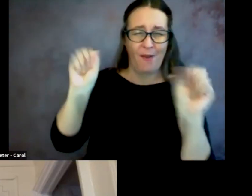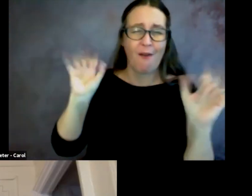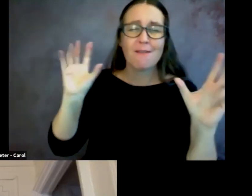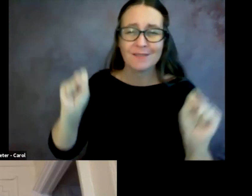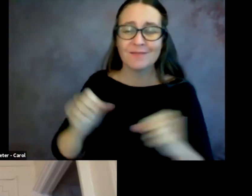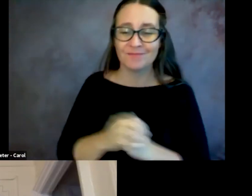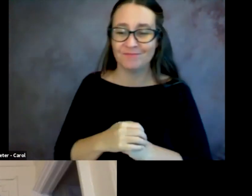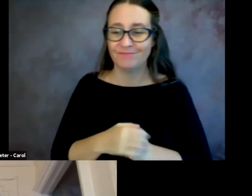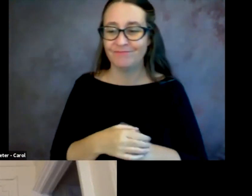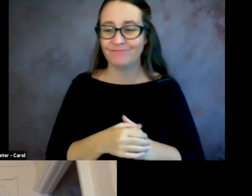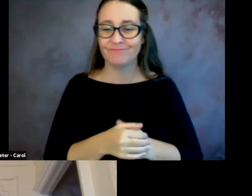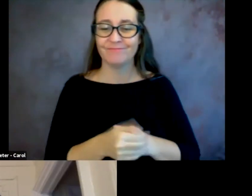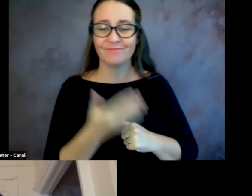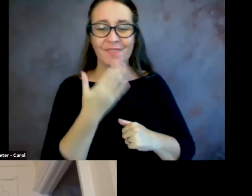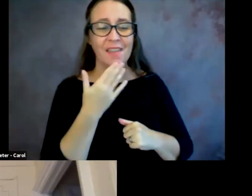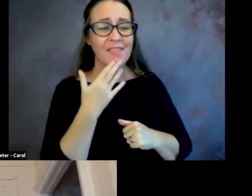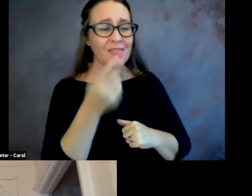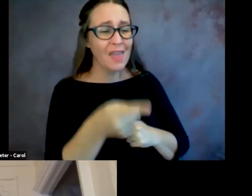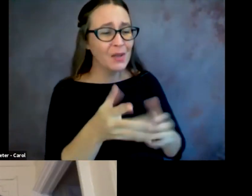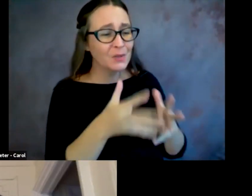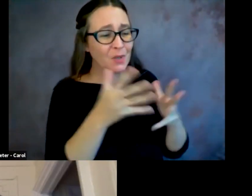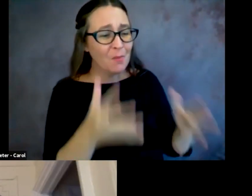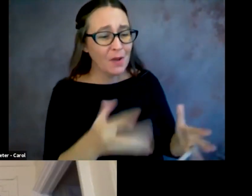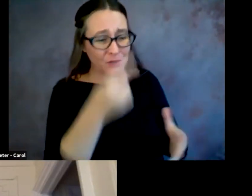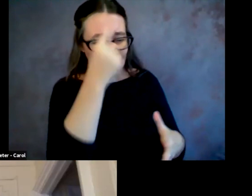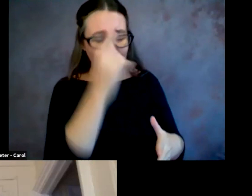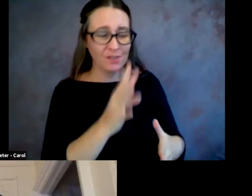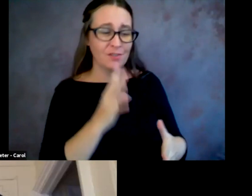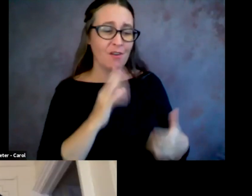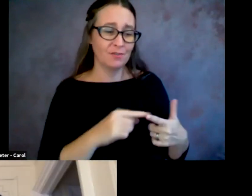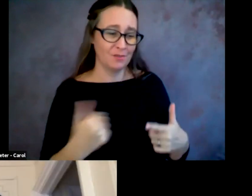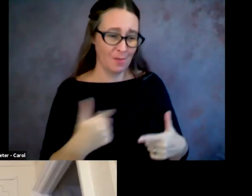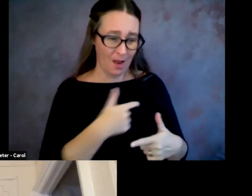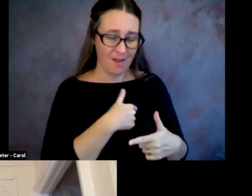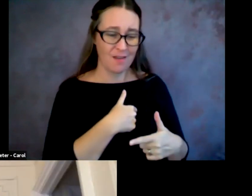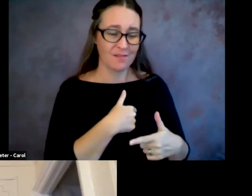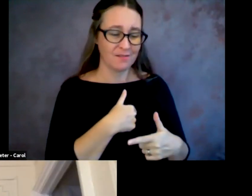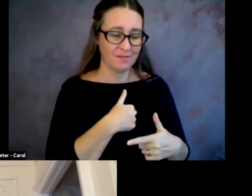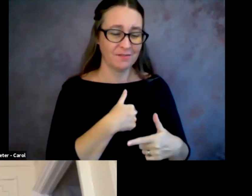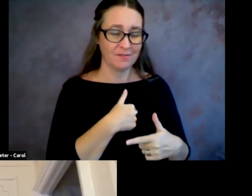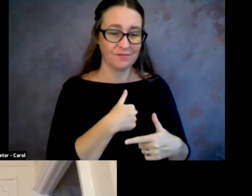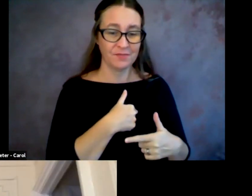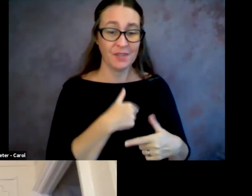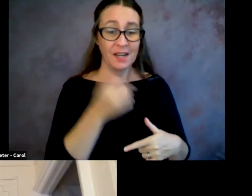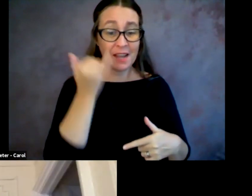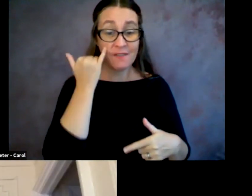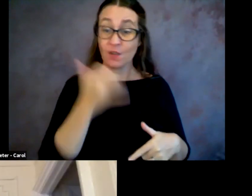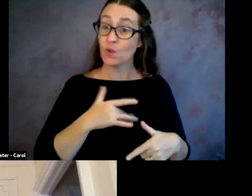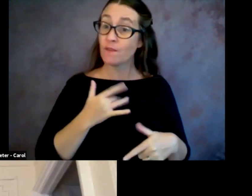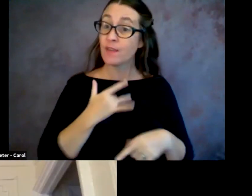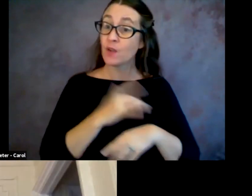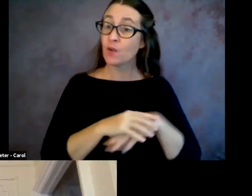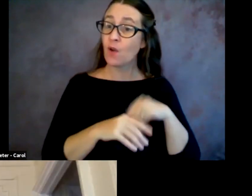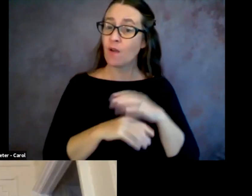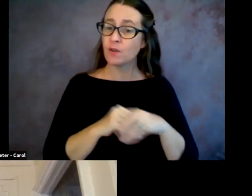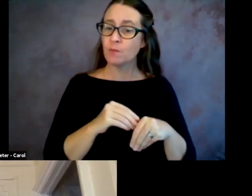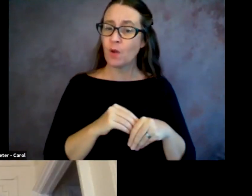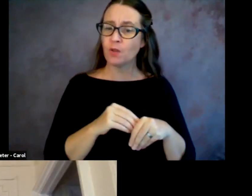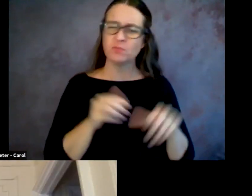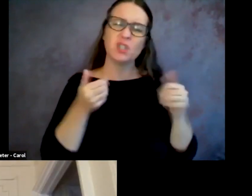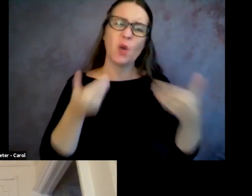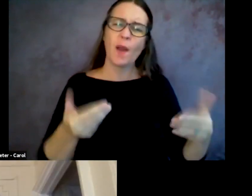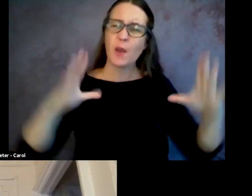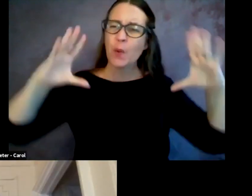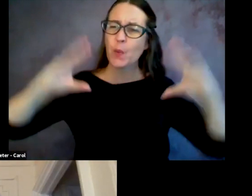Thank you so much with us for speaking with us, Heather. So if you feel comfortable, or actually just go ahead and close out